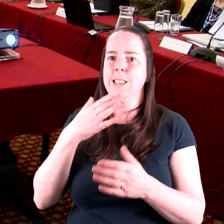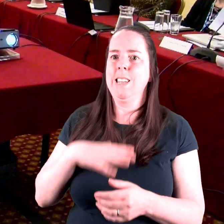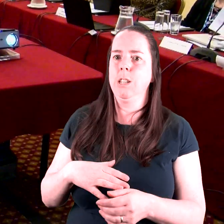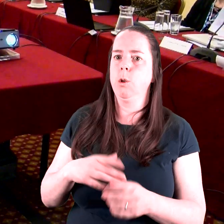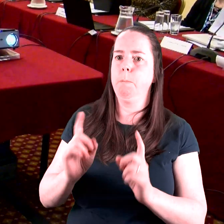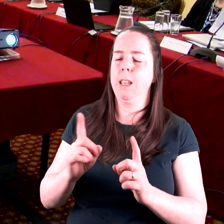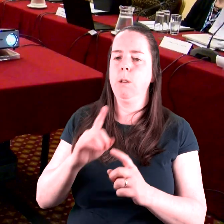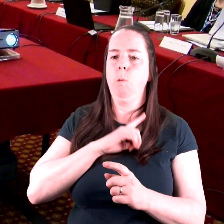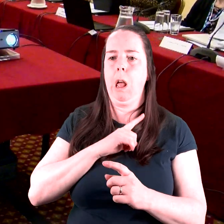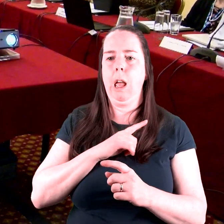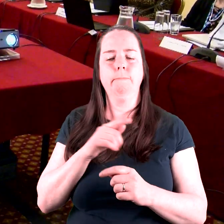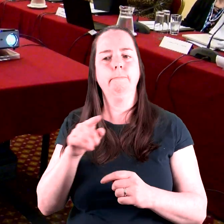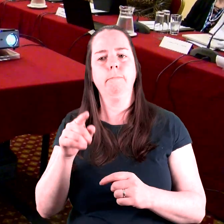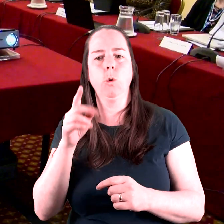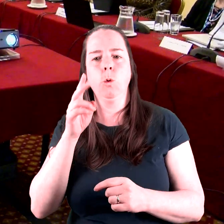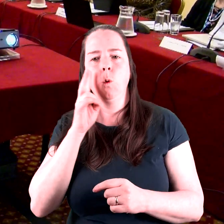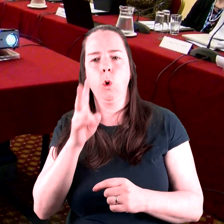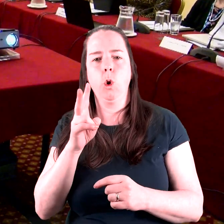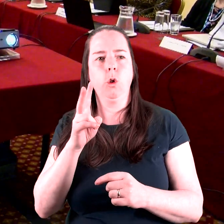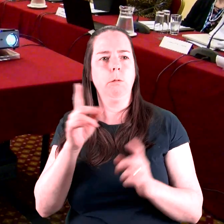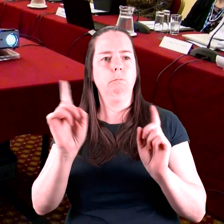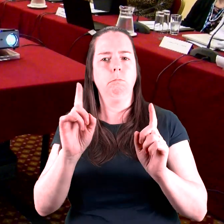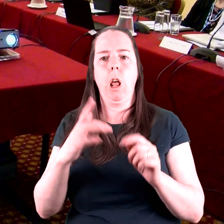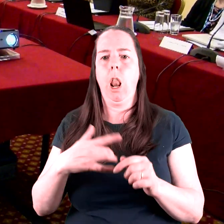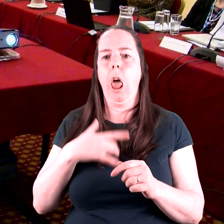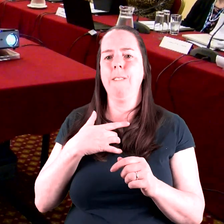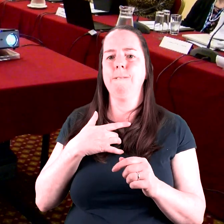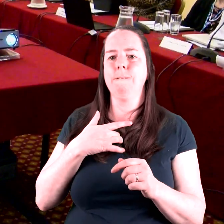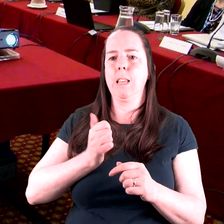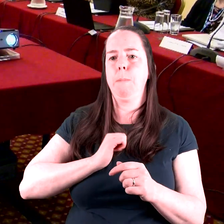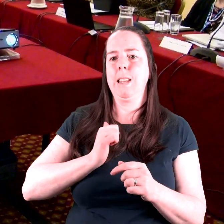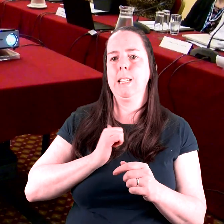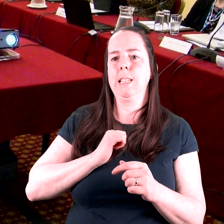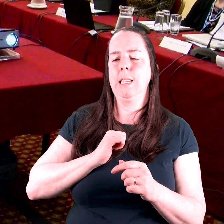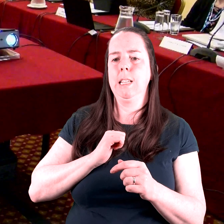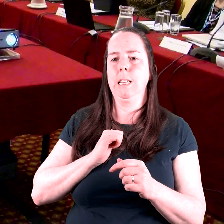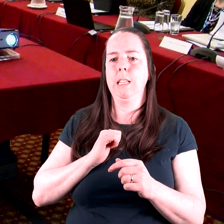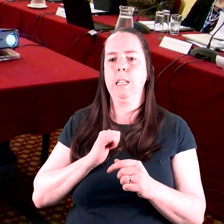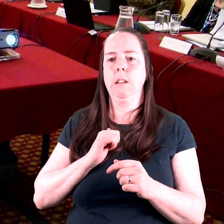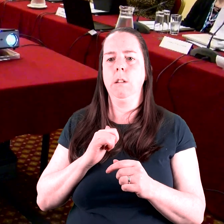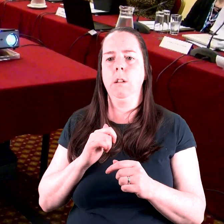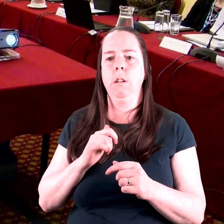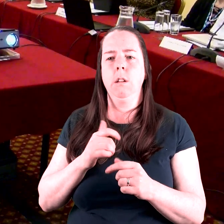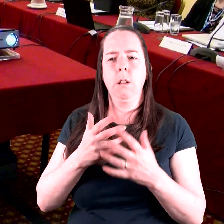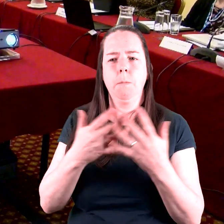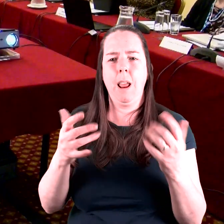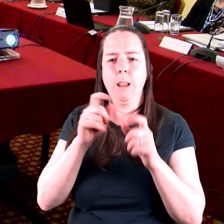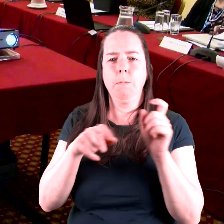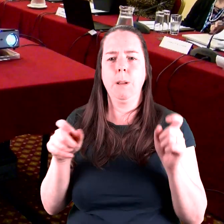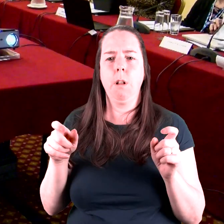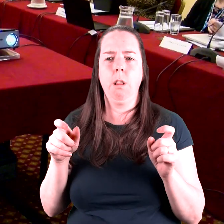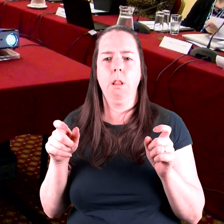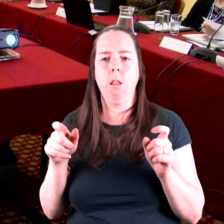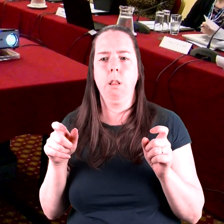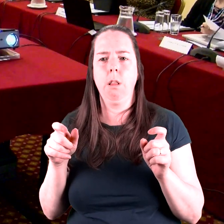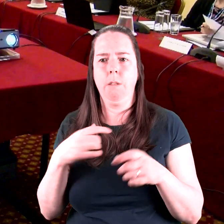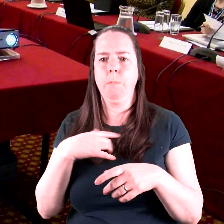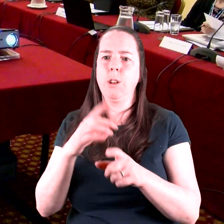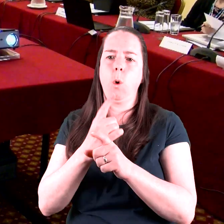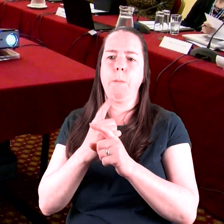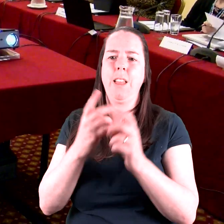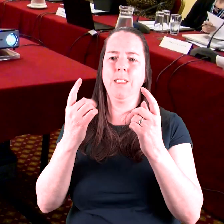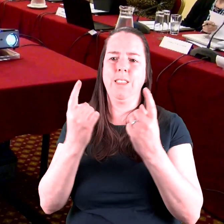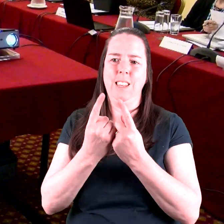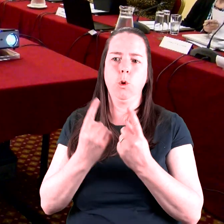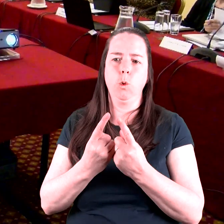certainly needs to be, because when you look at life expectancy and many people have